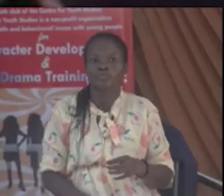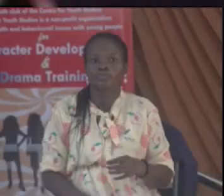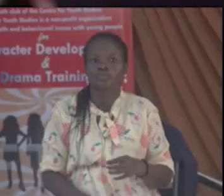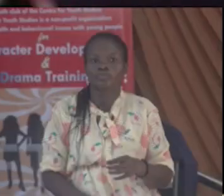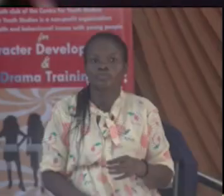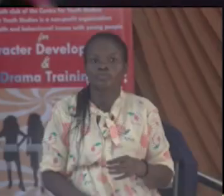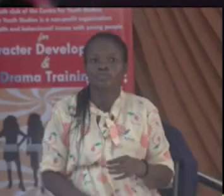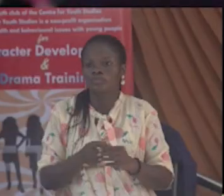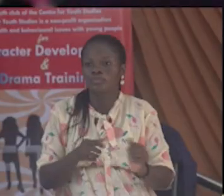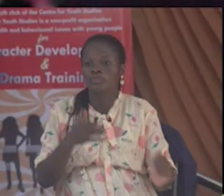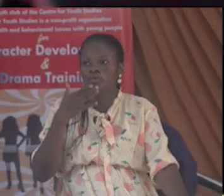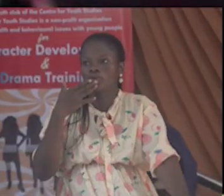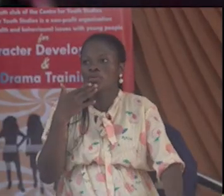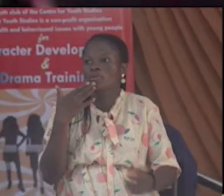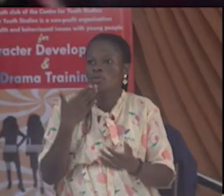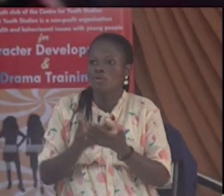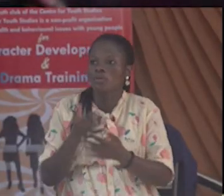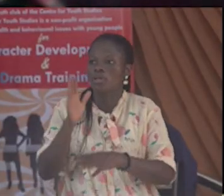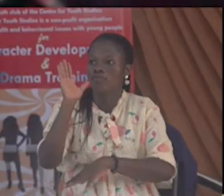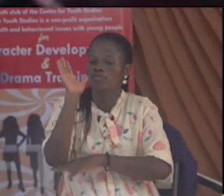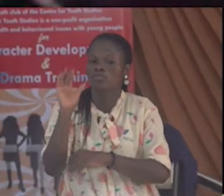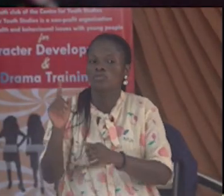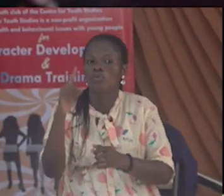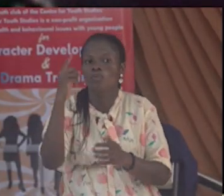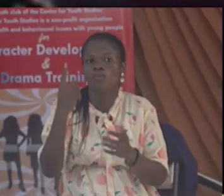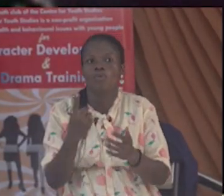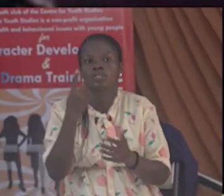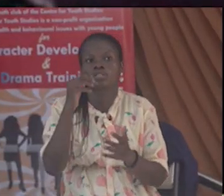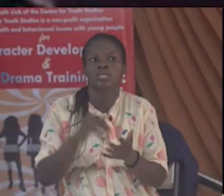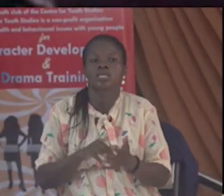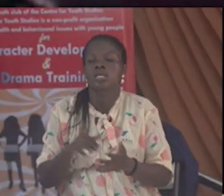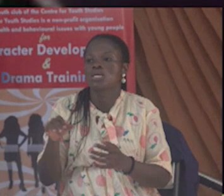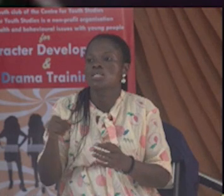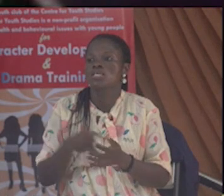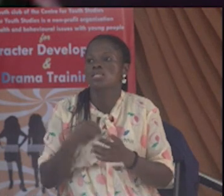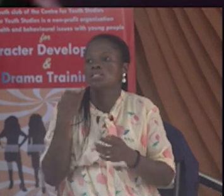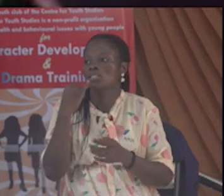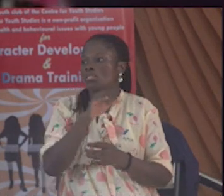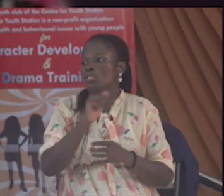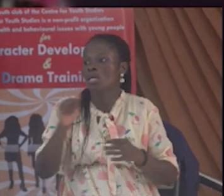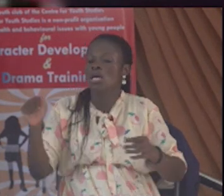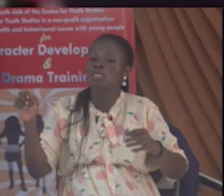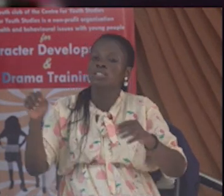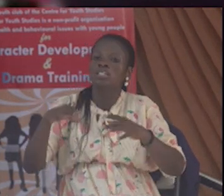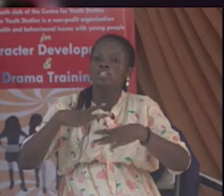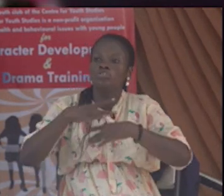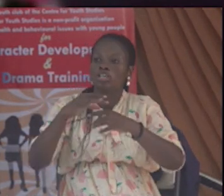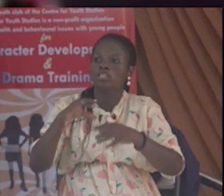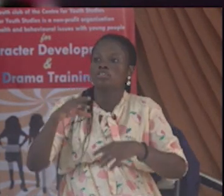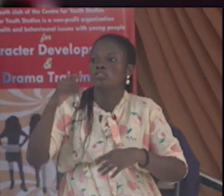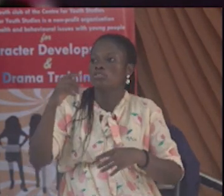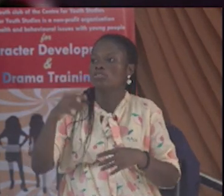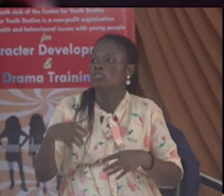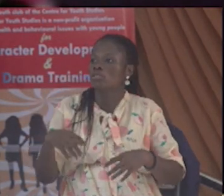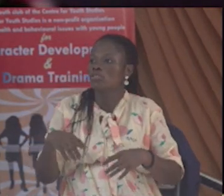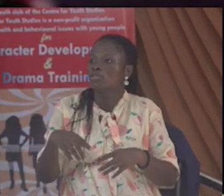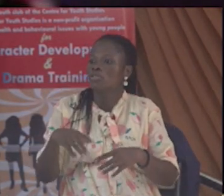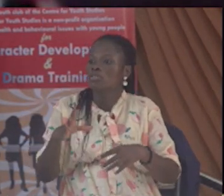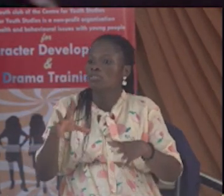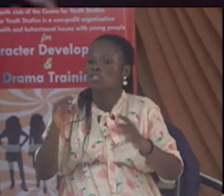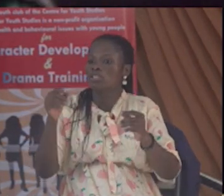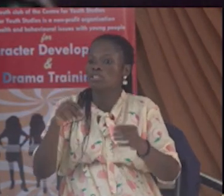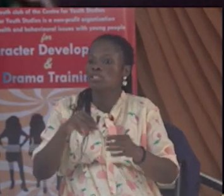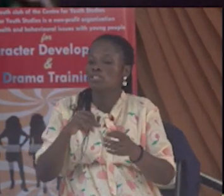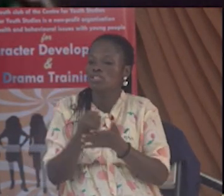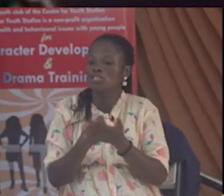All right. Good afternoon once again. Good It's afternoon, been a ma'am. very interesting session. Yes, so I been a very